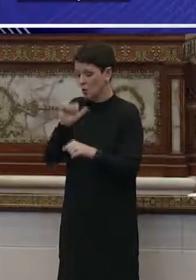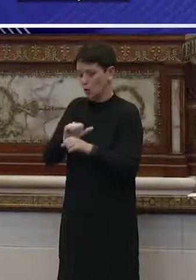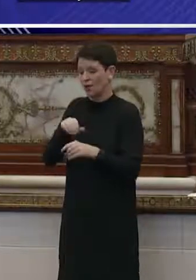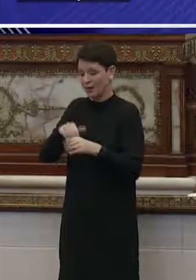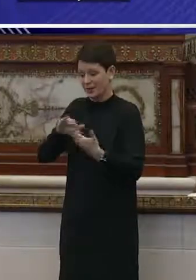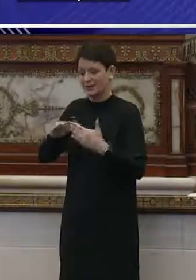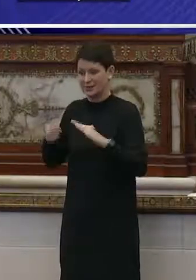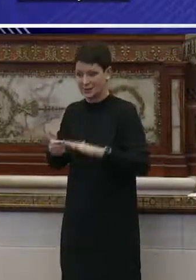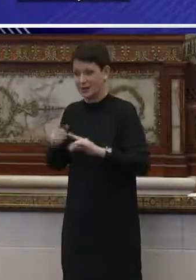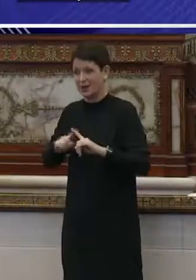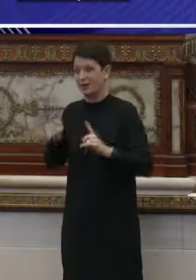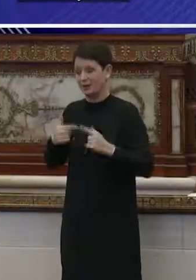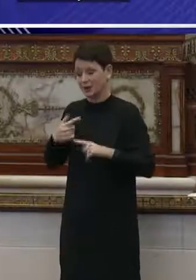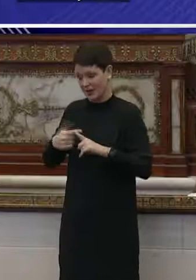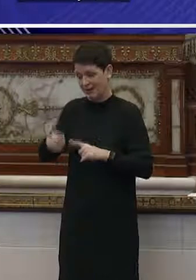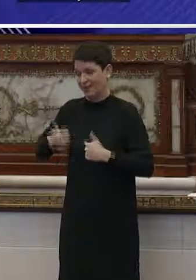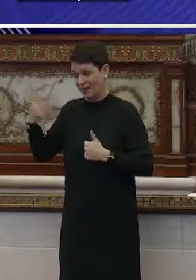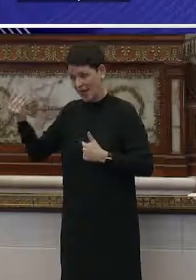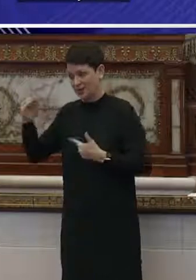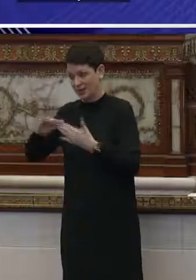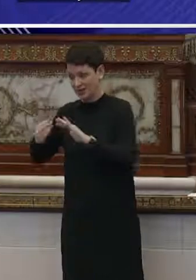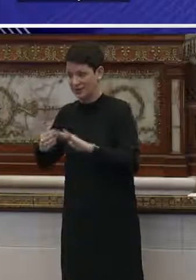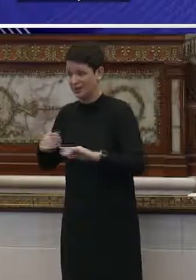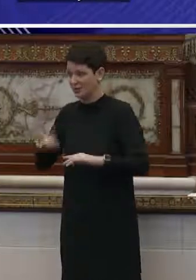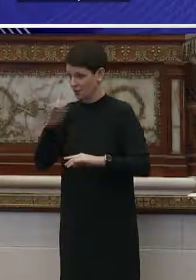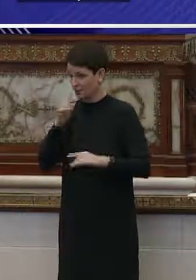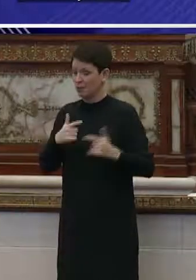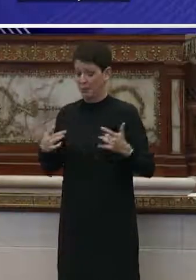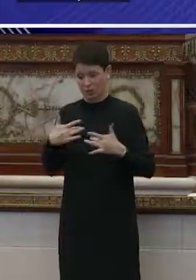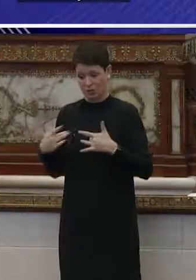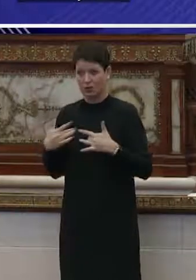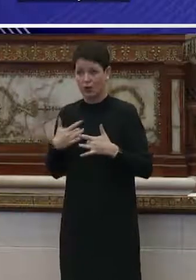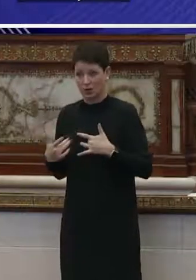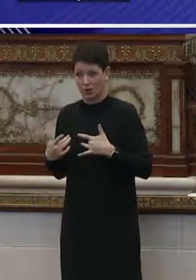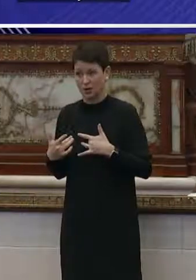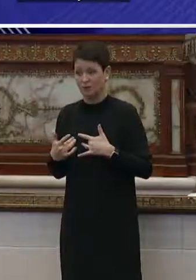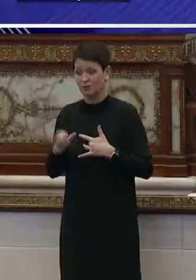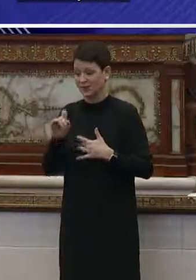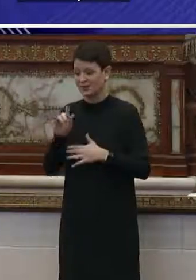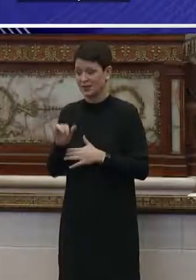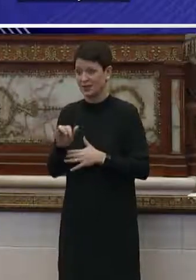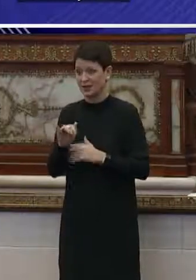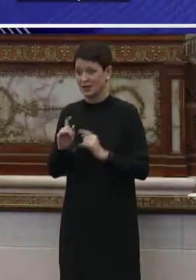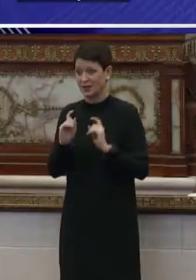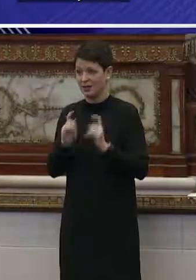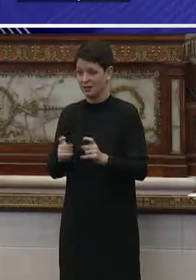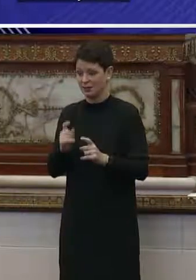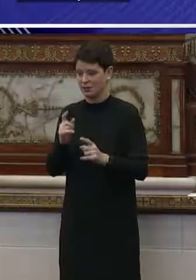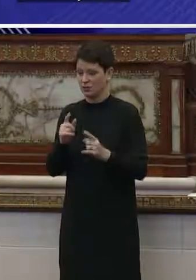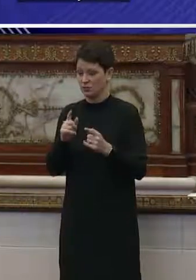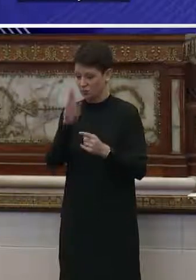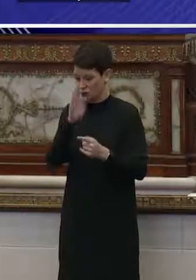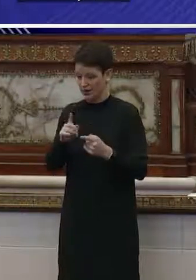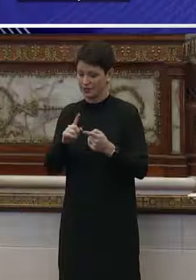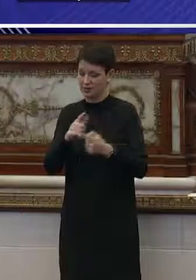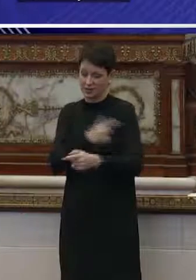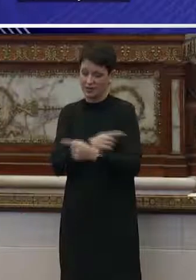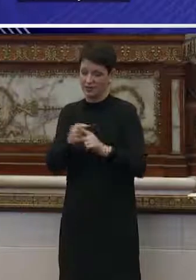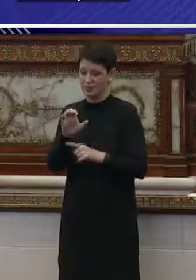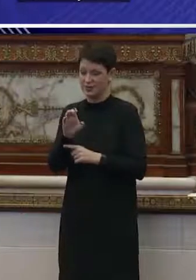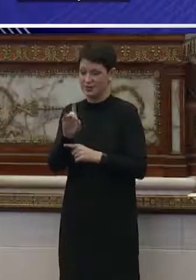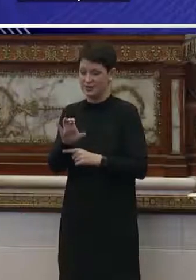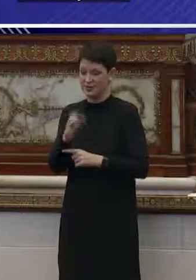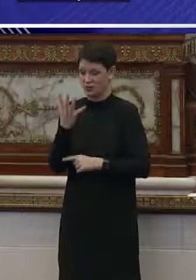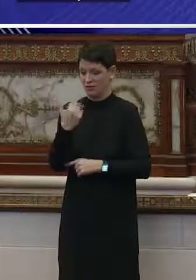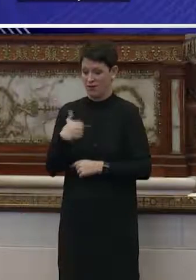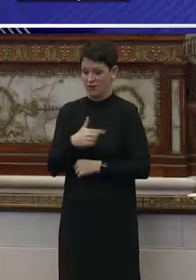but live outside the city. And so that this has been a concern of the cities that get direct vaccine from the CDC, of which there are only about